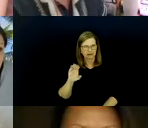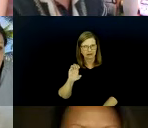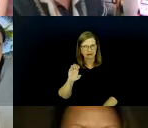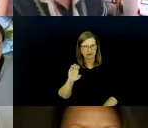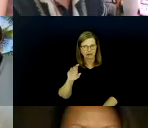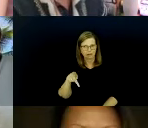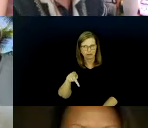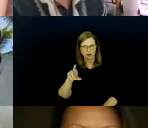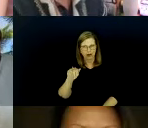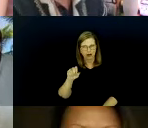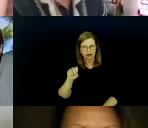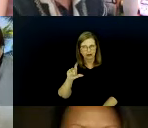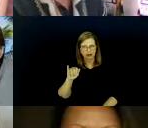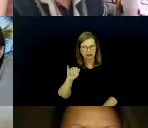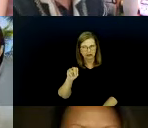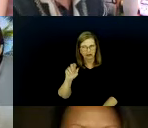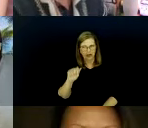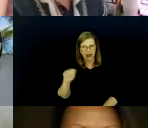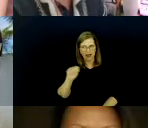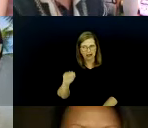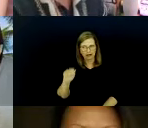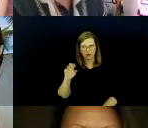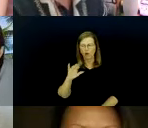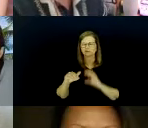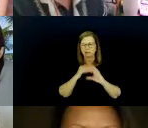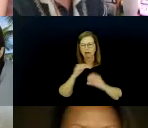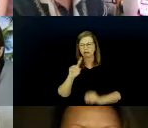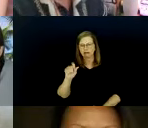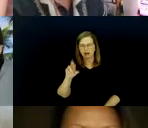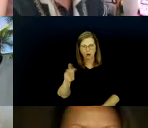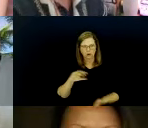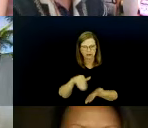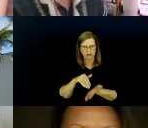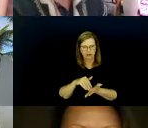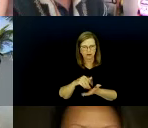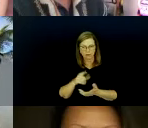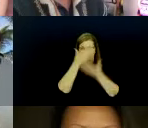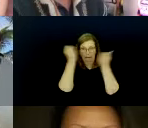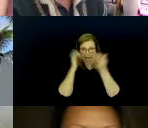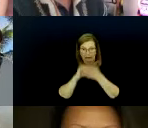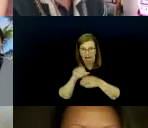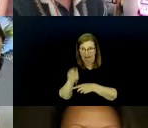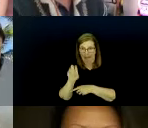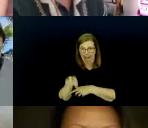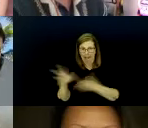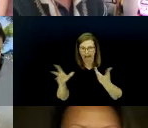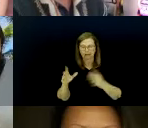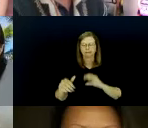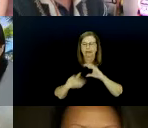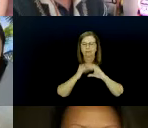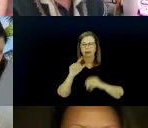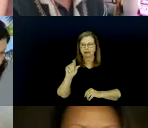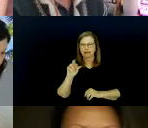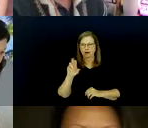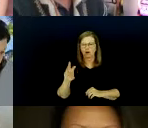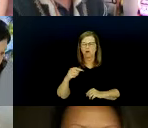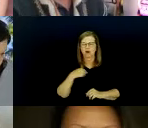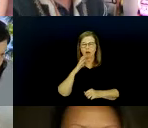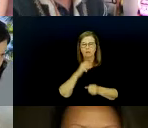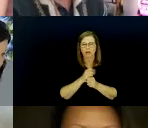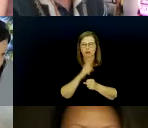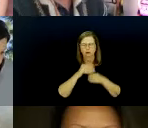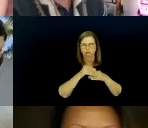bcpraslin@ou.edu. Or you can email the Zero Center if you forget that. You can email the Zero Center and I'll make sure that that gets forwarded